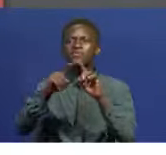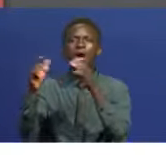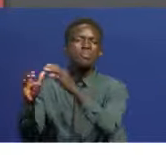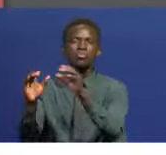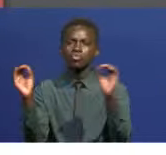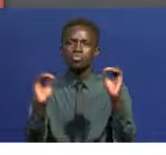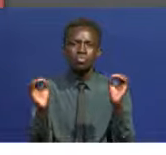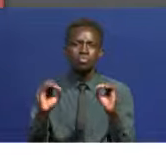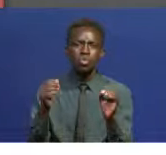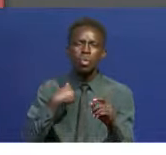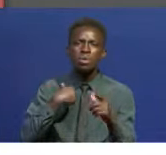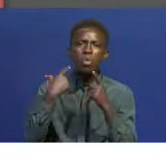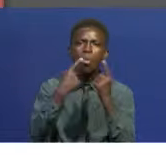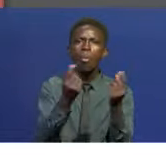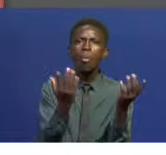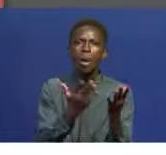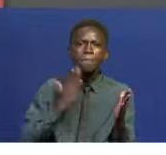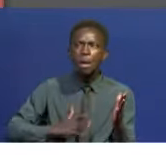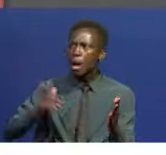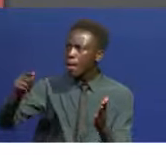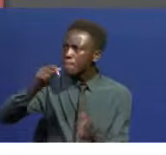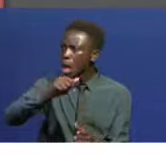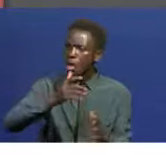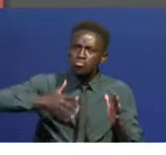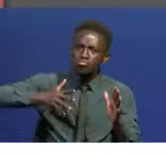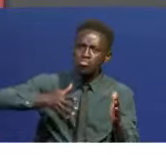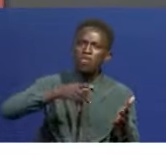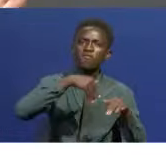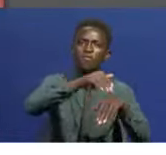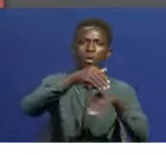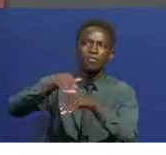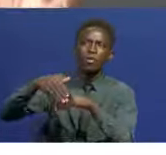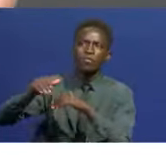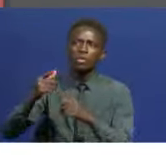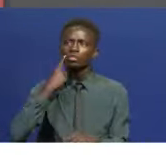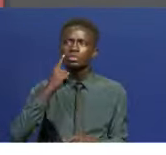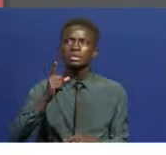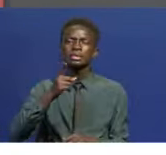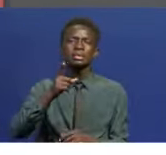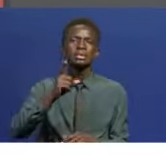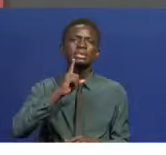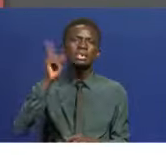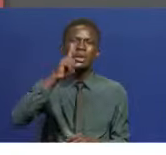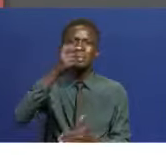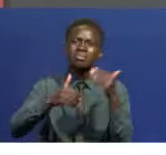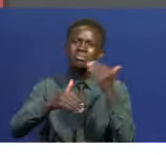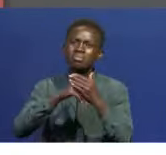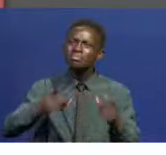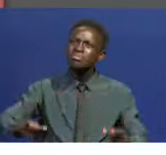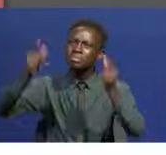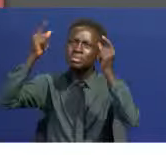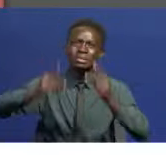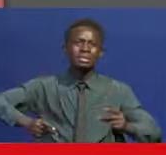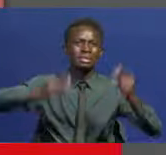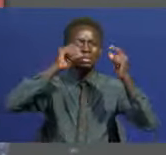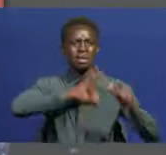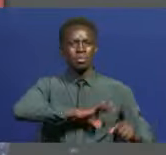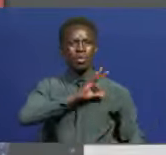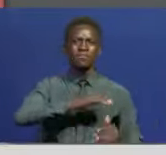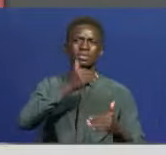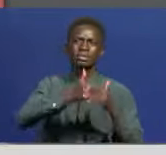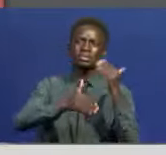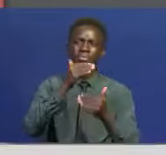employers, you have been saving a lot of profits and you invest in lectures and the gorofas, you know? So why can't you share that profit with ourselves?